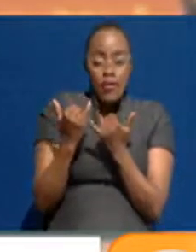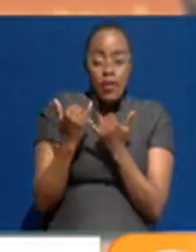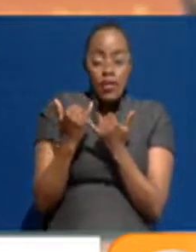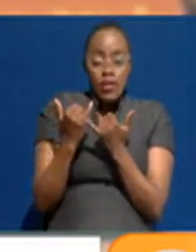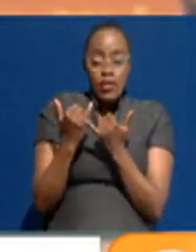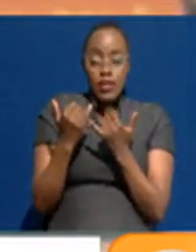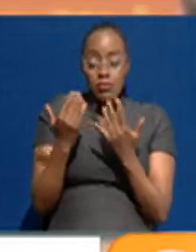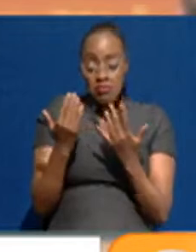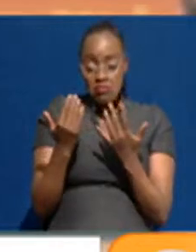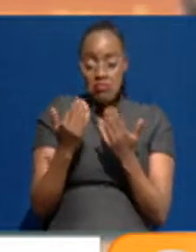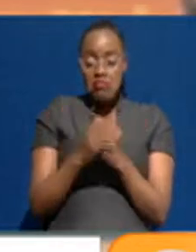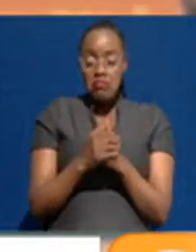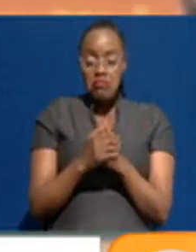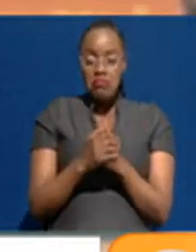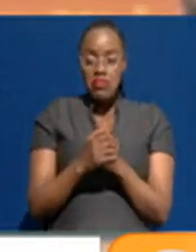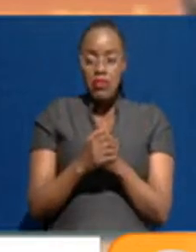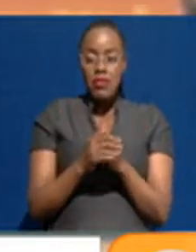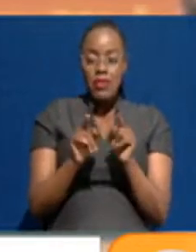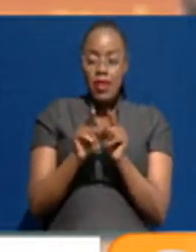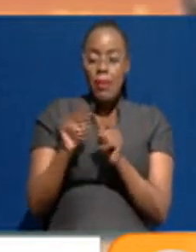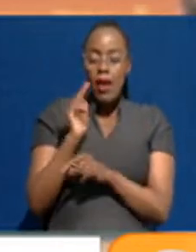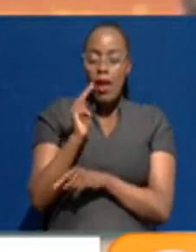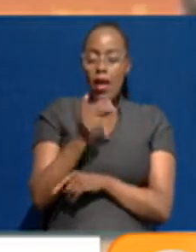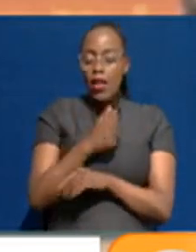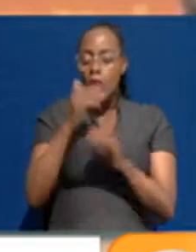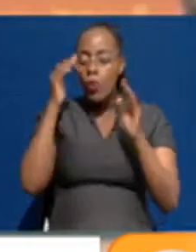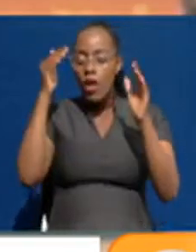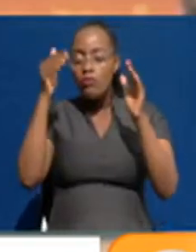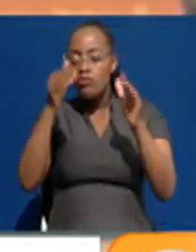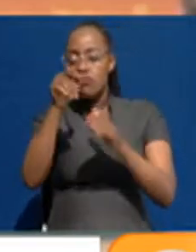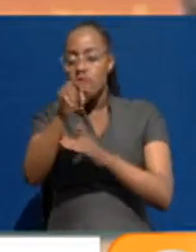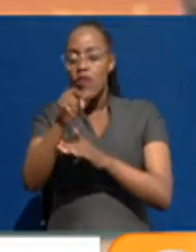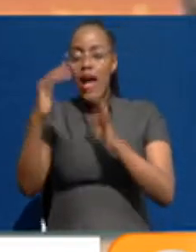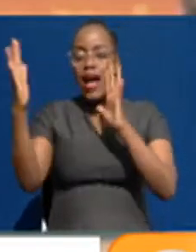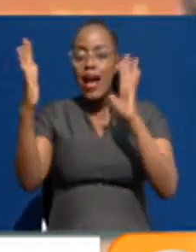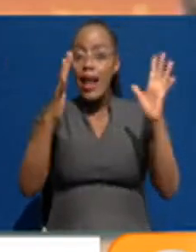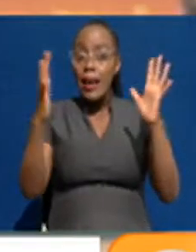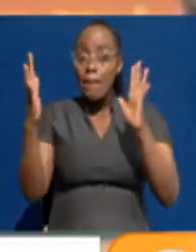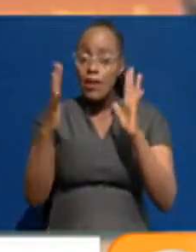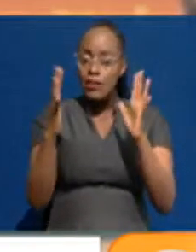now. We are looking at climate